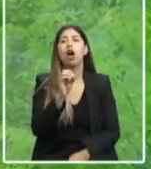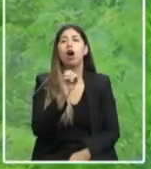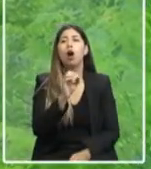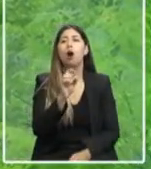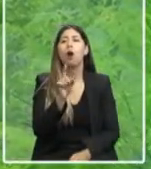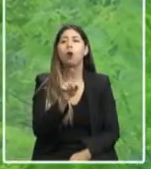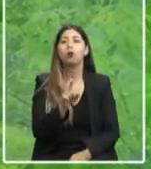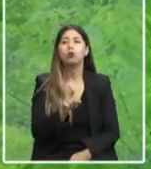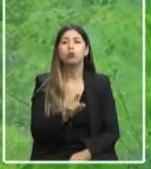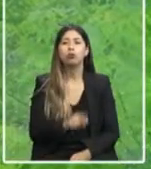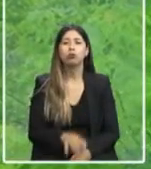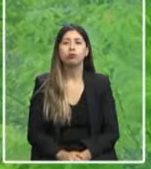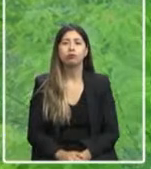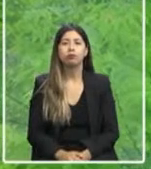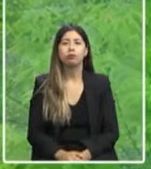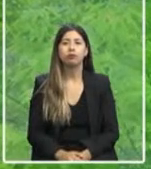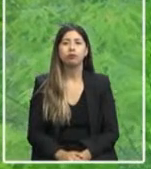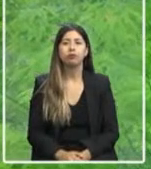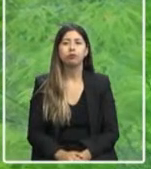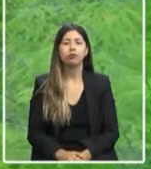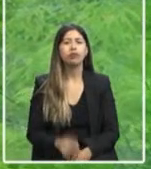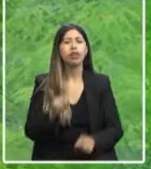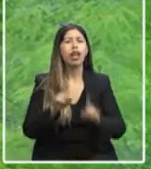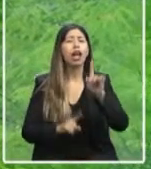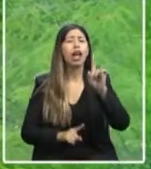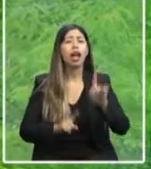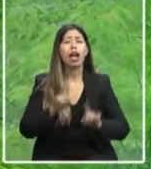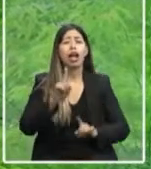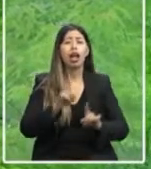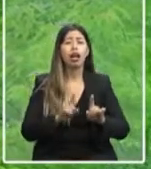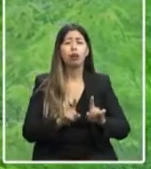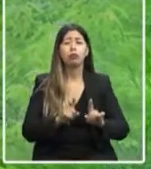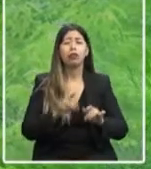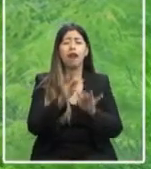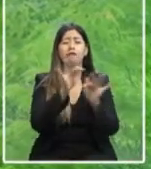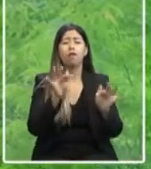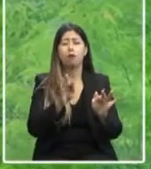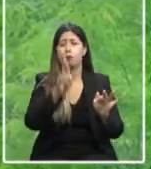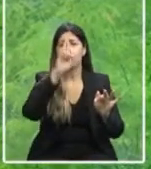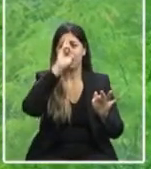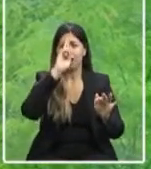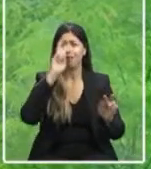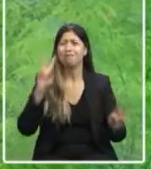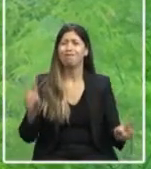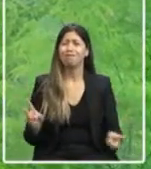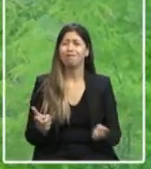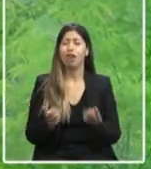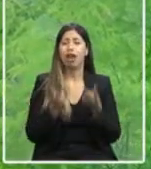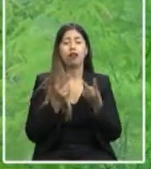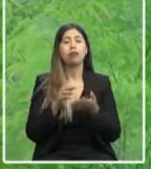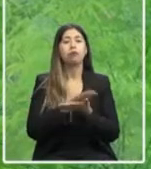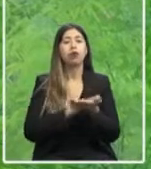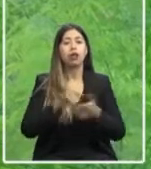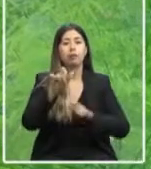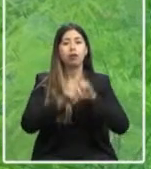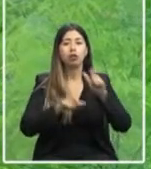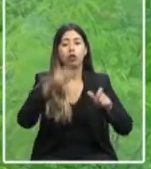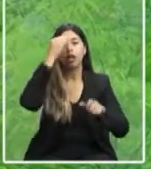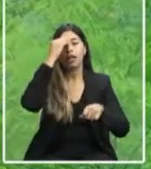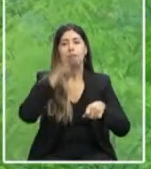reason is that people that suffer from Huntington's disease, which is a neurodegenerative